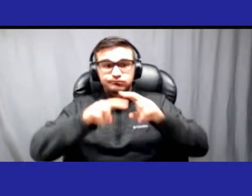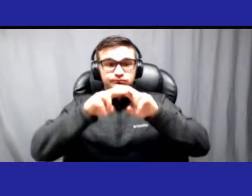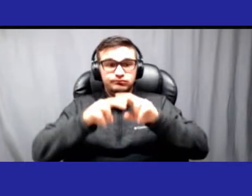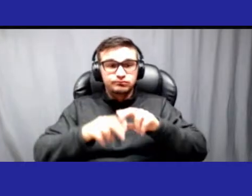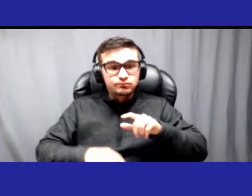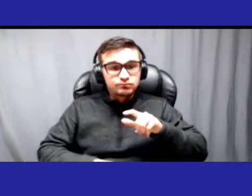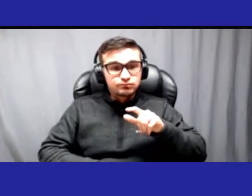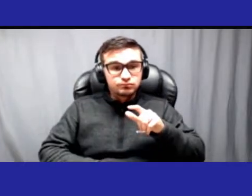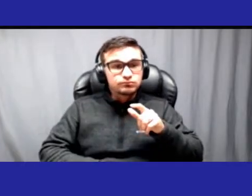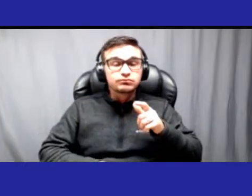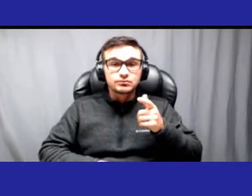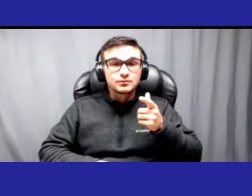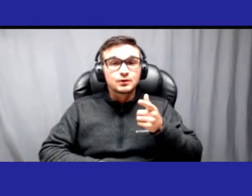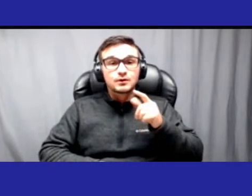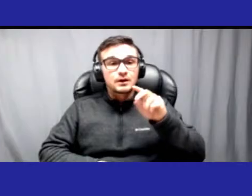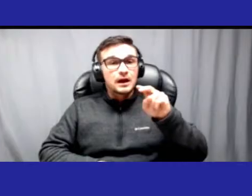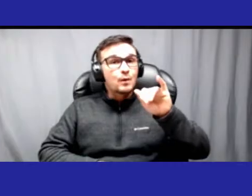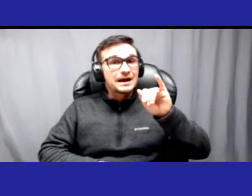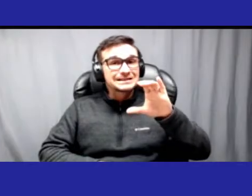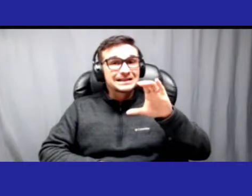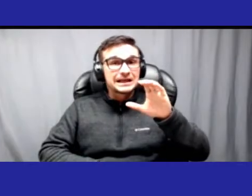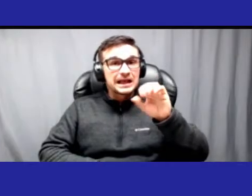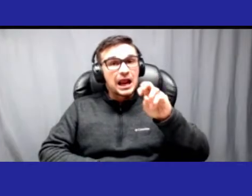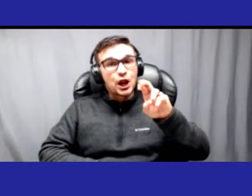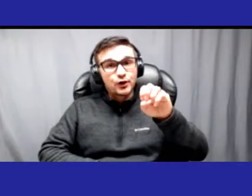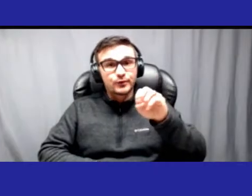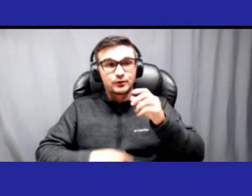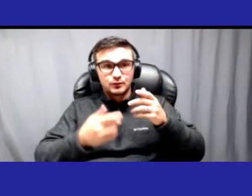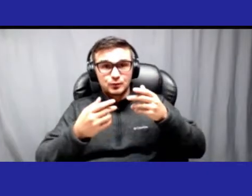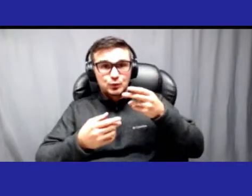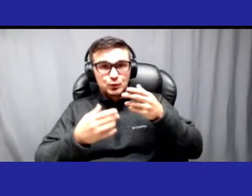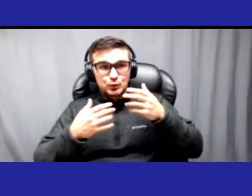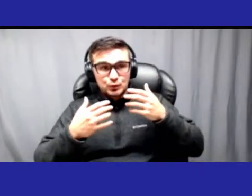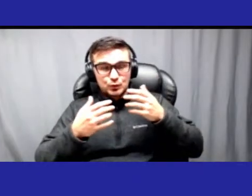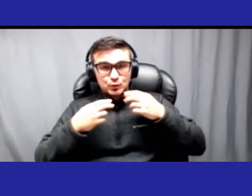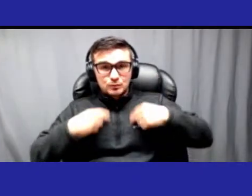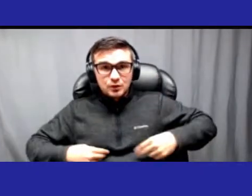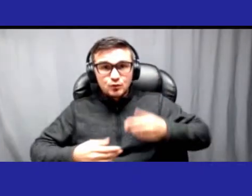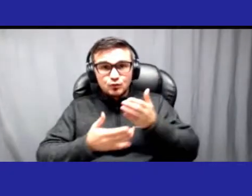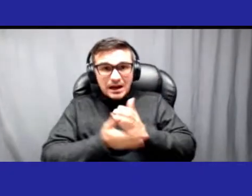Care, which treated healthcare as a human right, made people feel like they deserved healthcare for the first time.